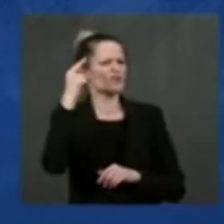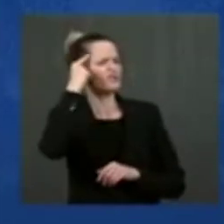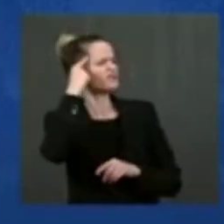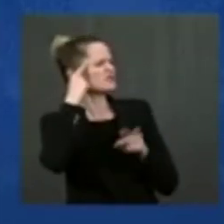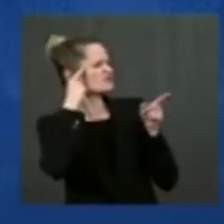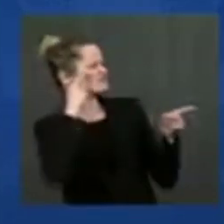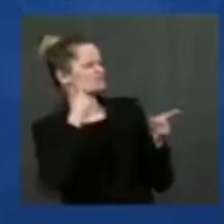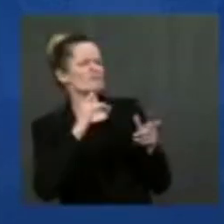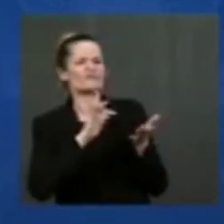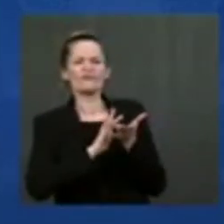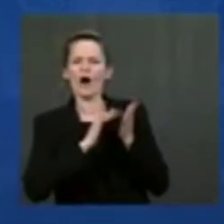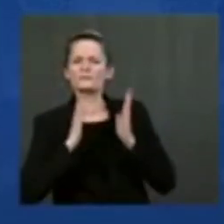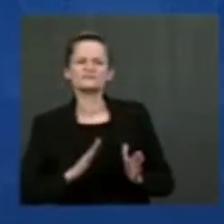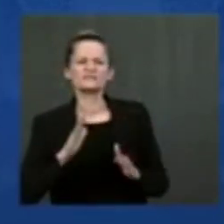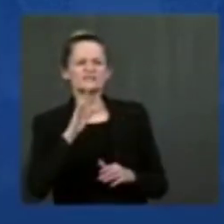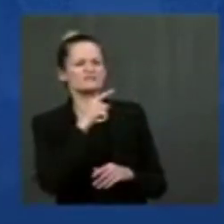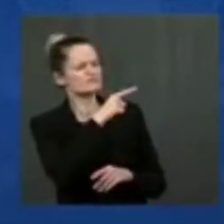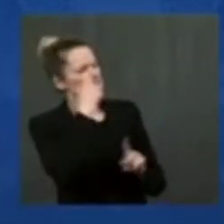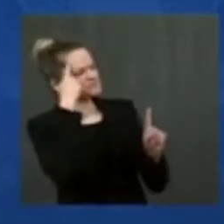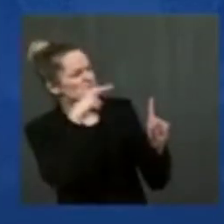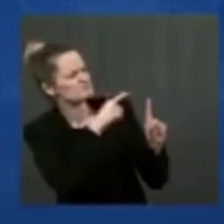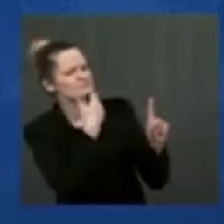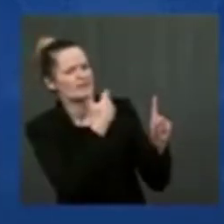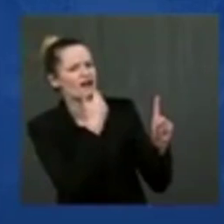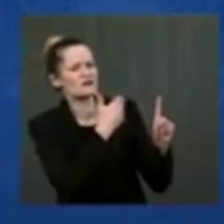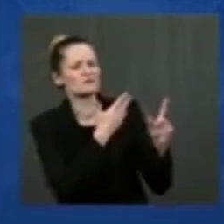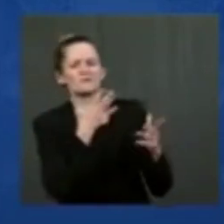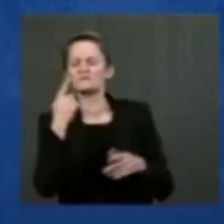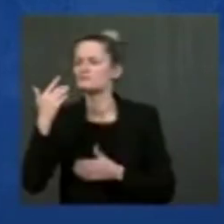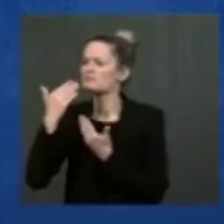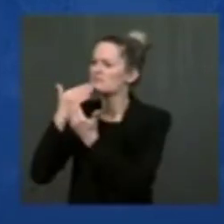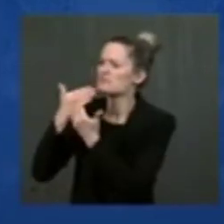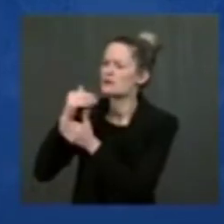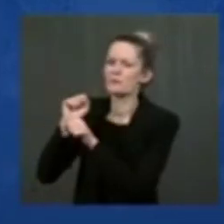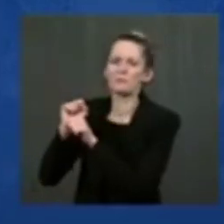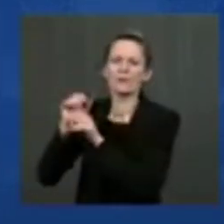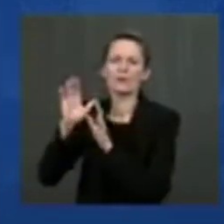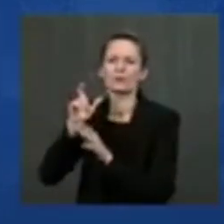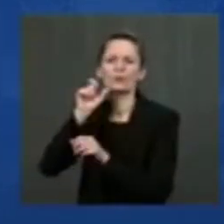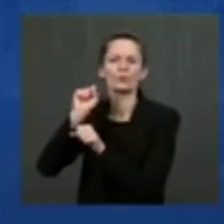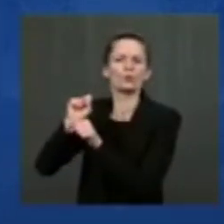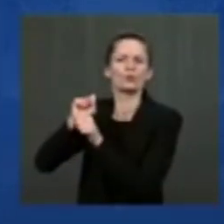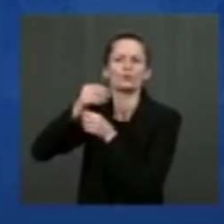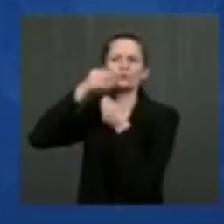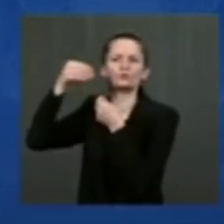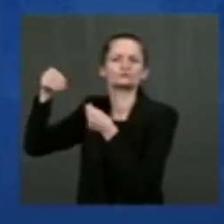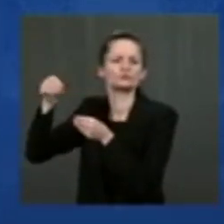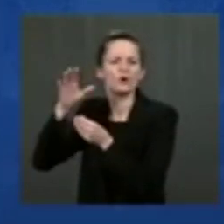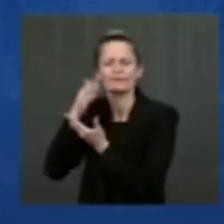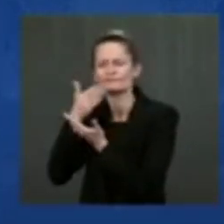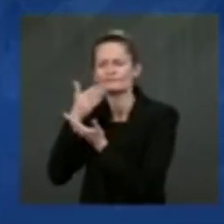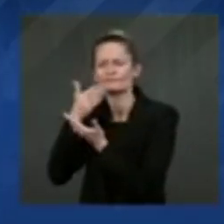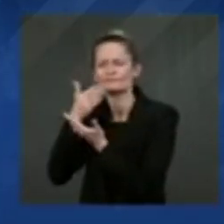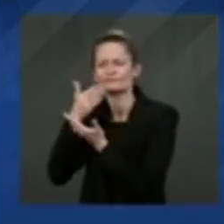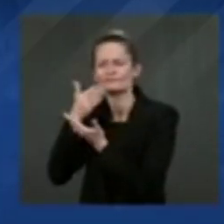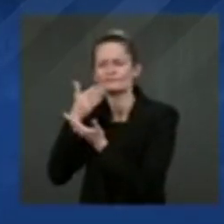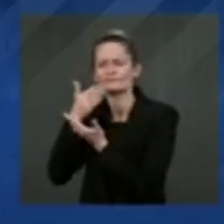grocery store worker, never thought about what that firefighter has to do when they go in. They don't ask, do you have COVID or